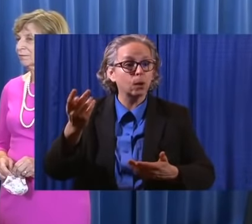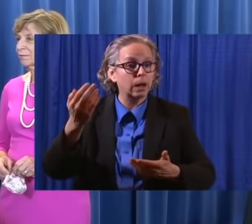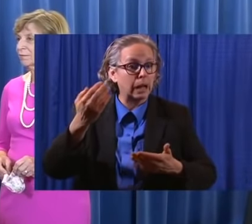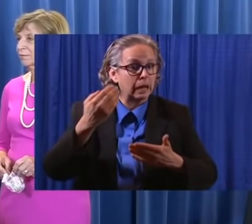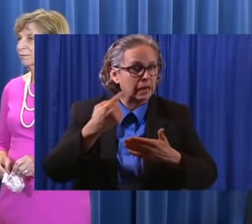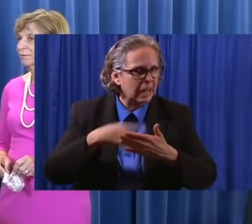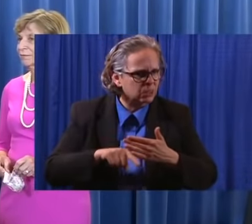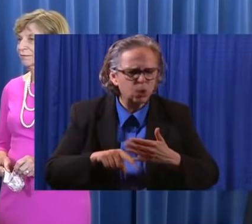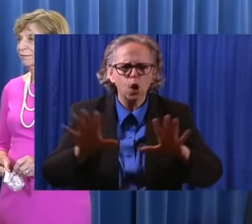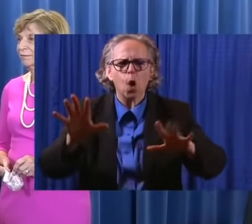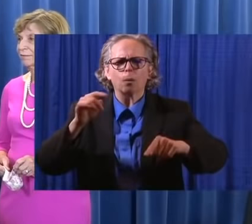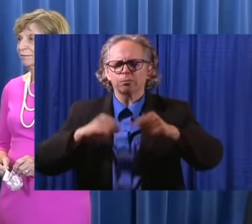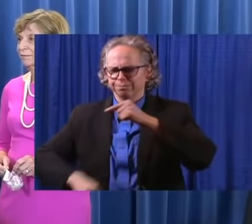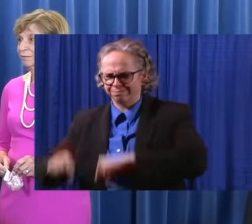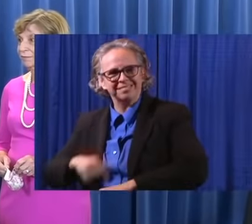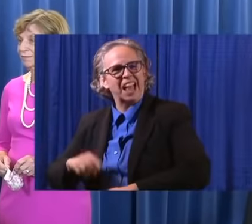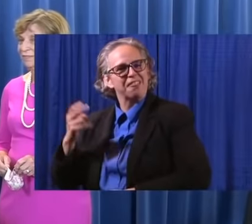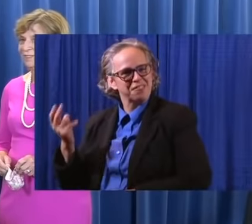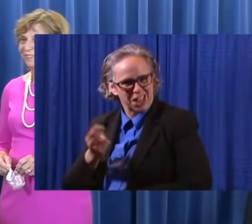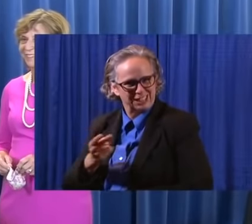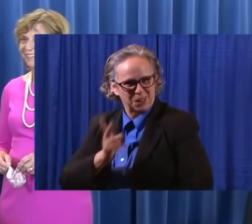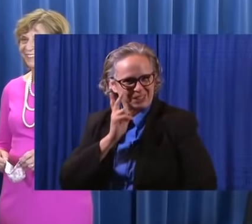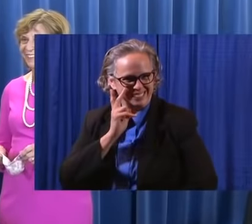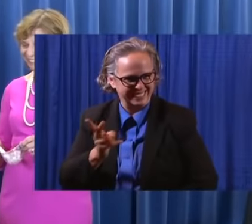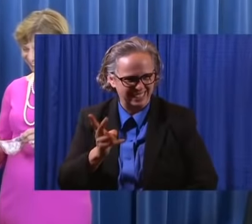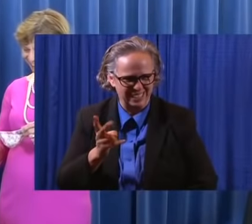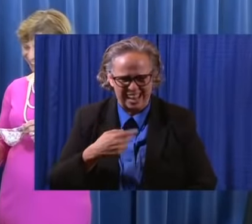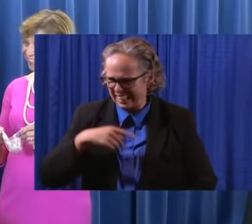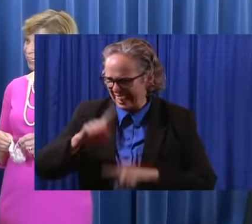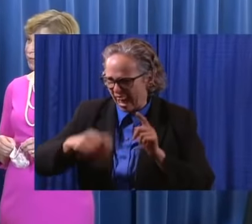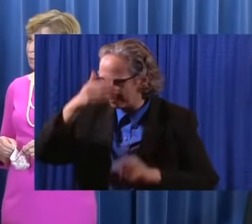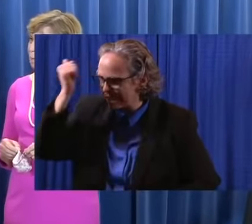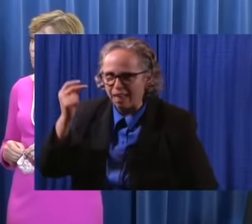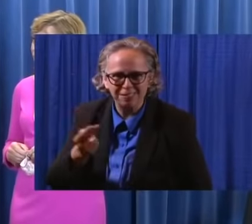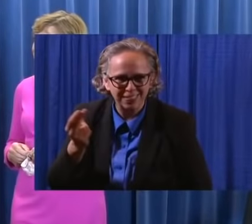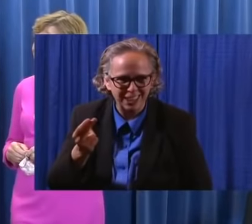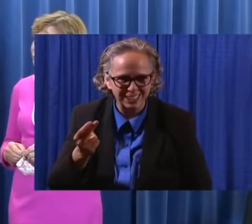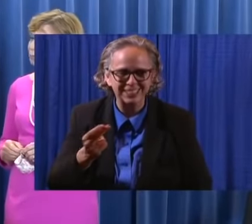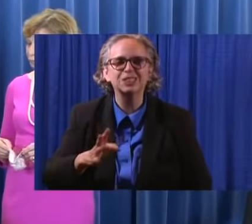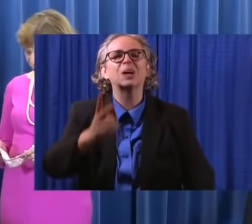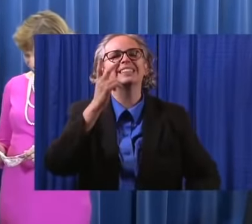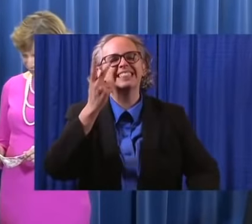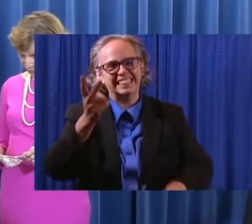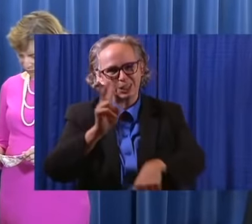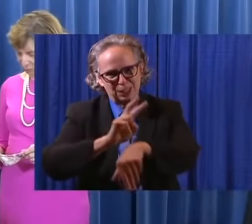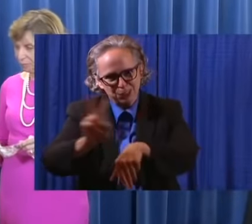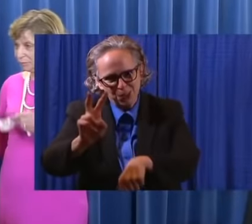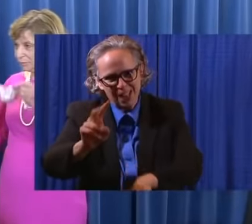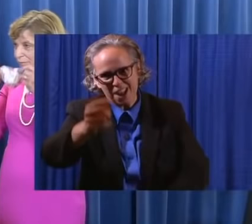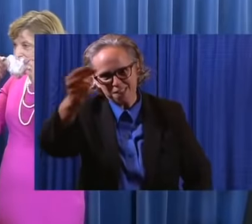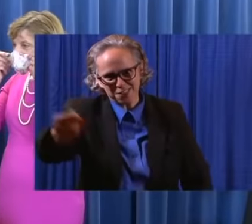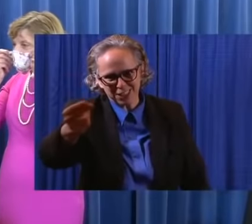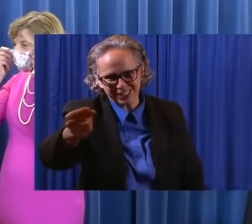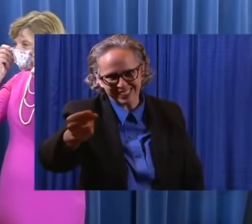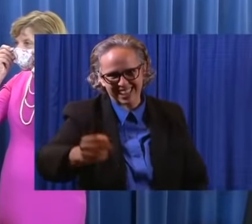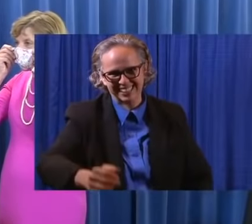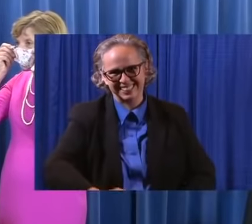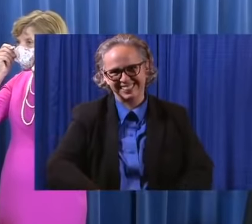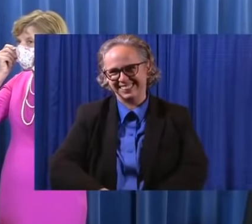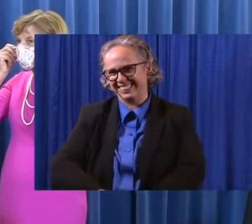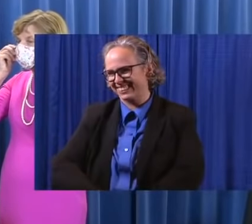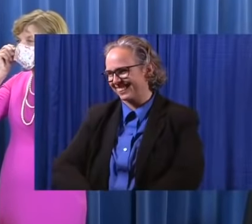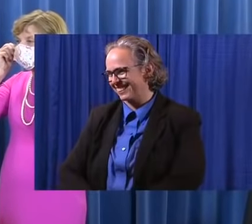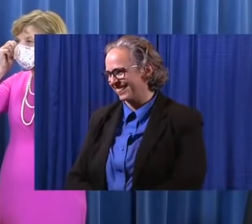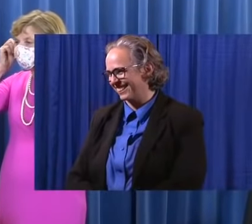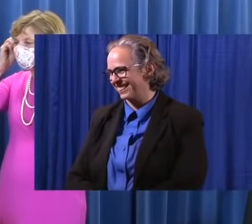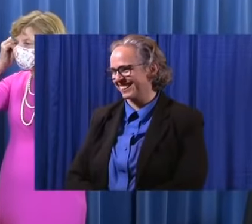much. We'll see you Thursday. Don't want to forget about Thursday. We'll see you Thursday at 2 o'clock. Thank you very much. You've been listening to Governor DeWine